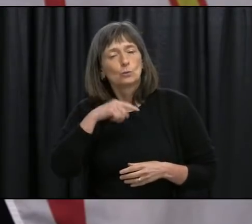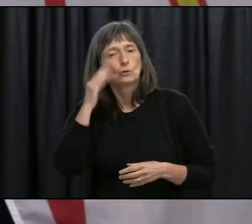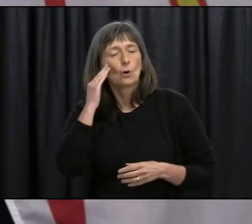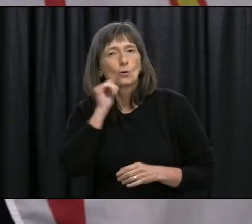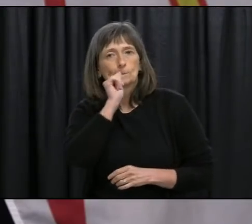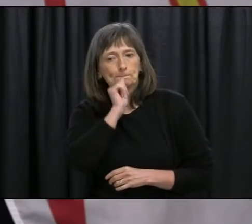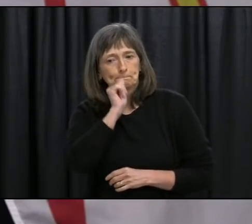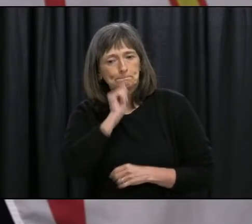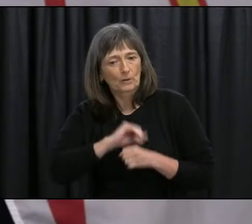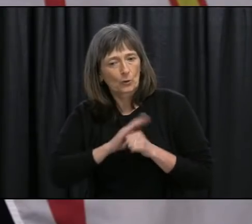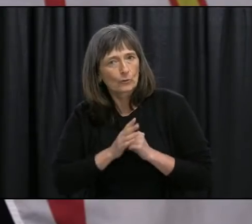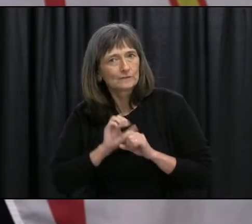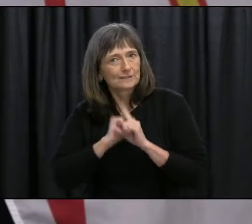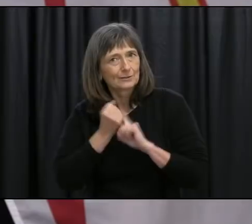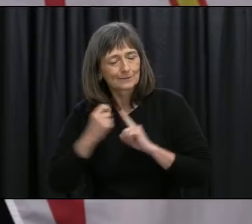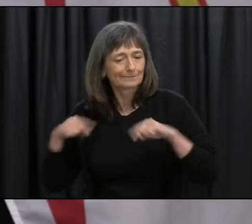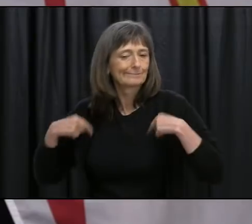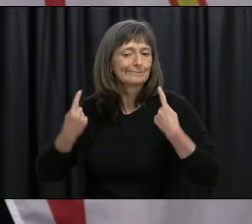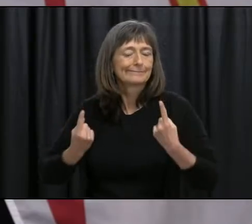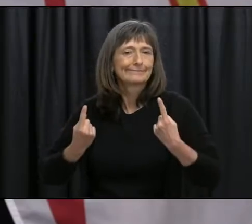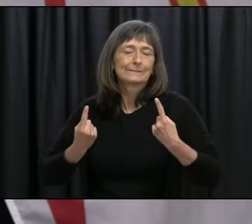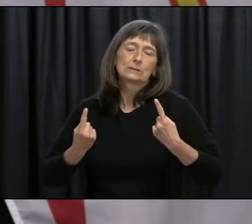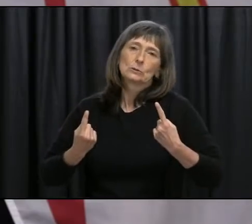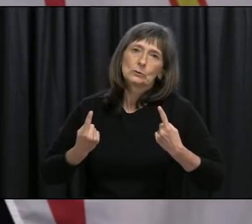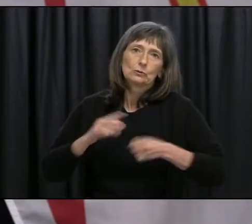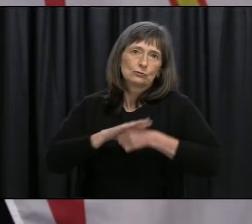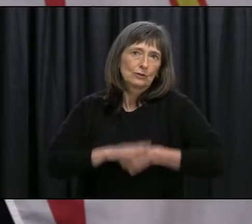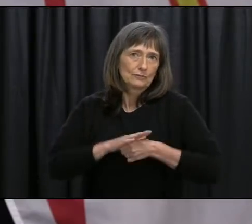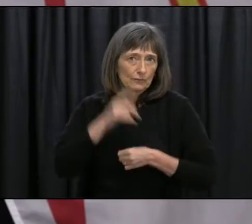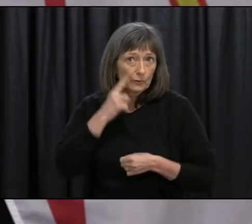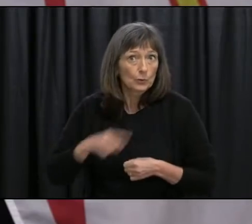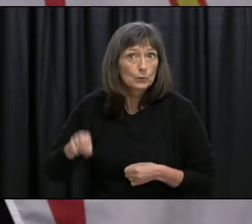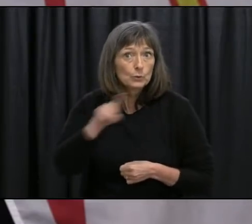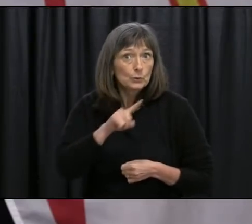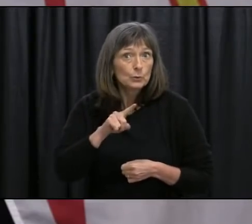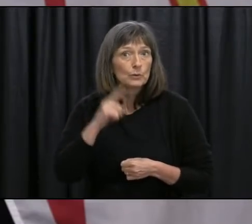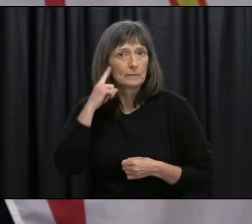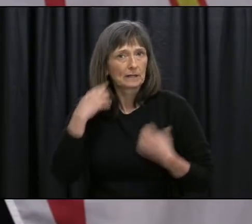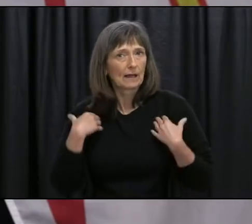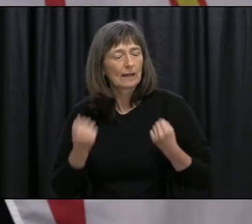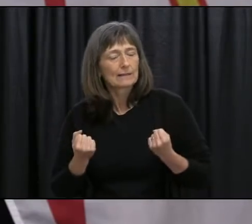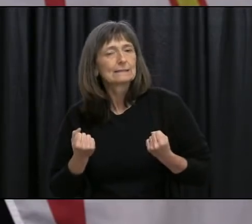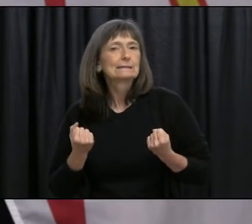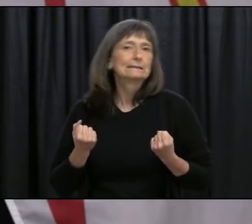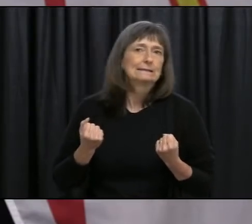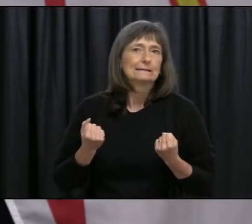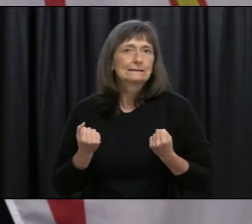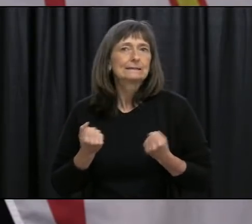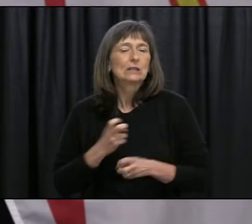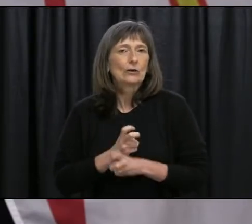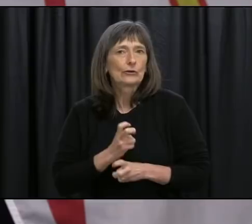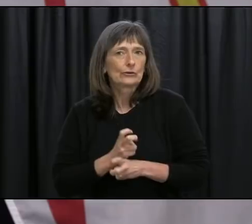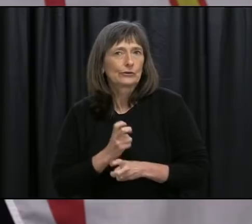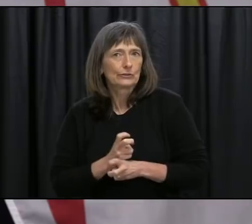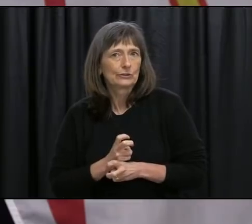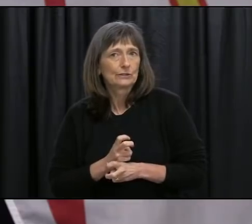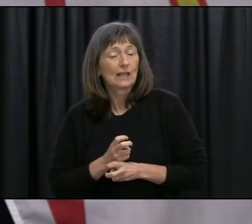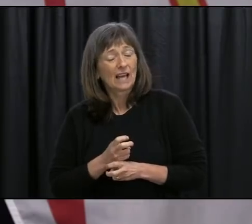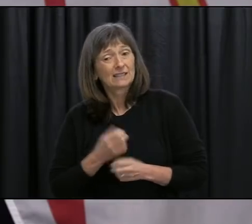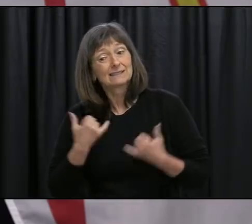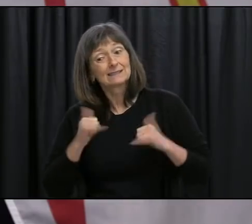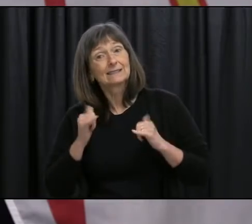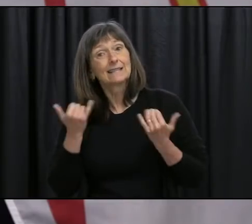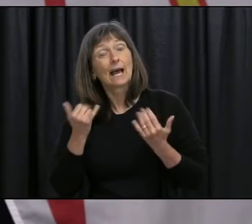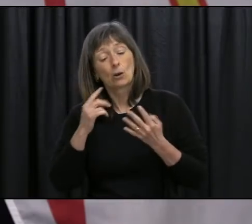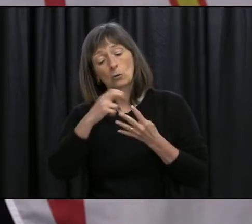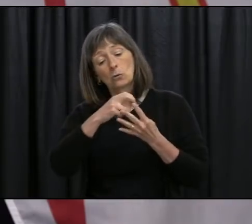well-being, and just because our situation has improved since the virus first landed in our province does not mean that people are still not feeling the remnants